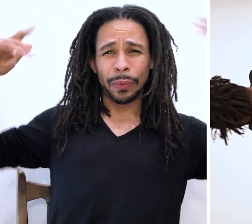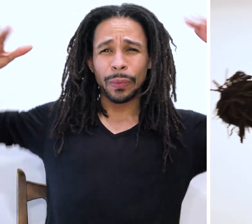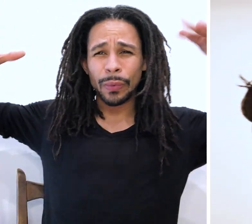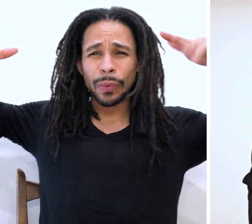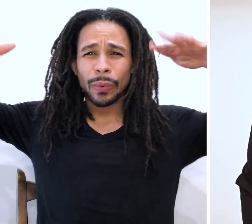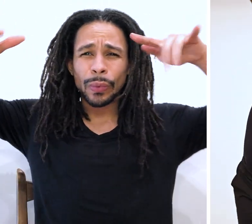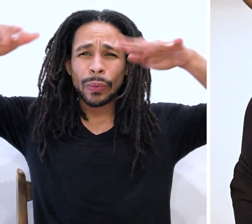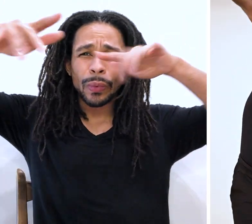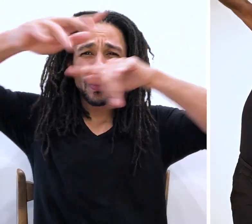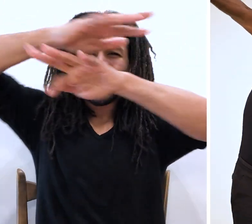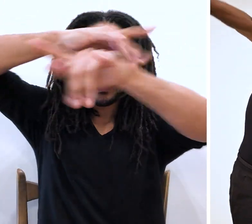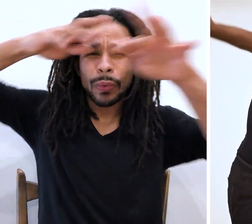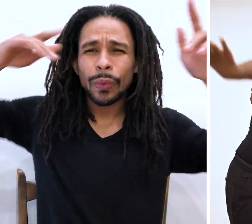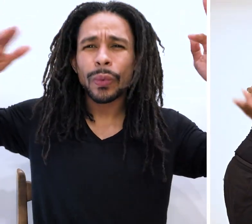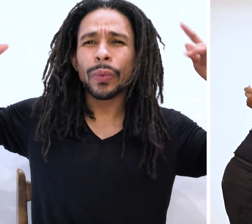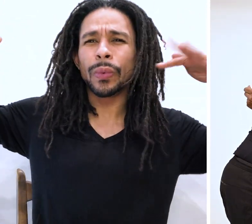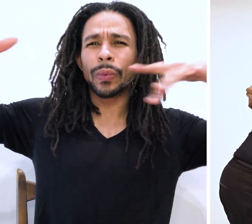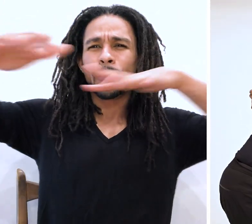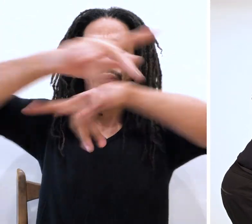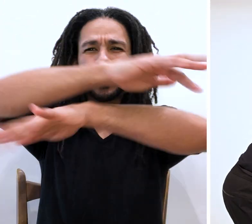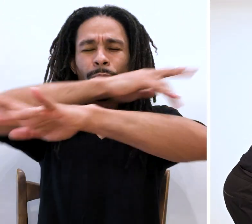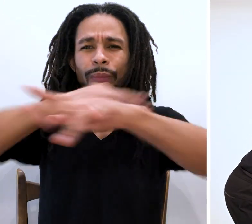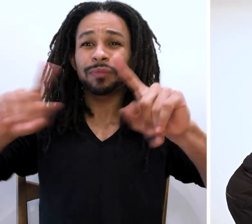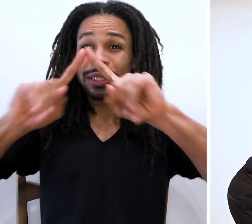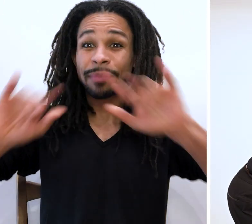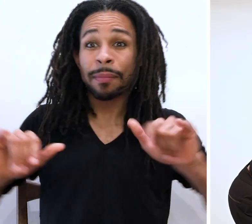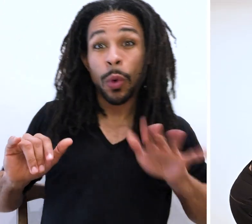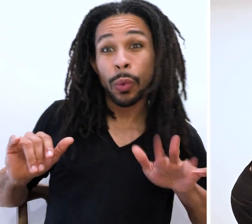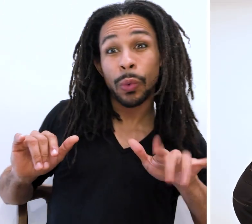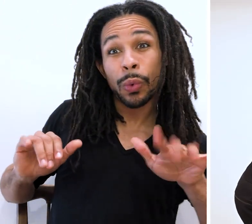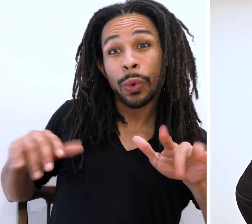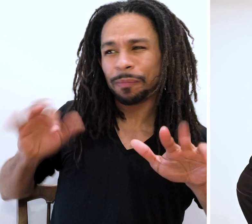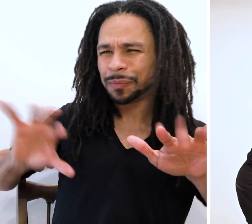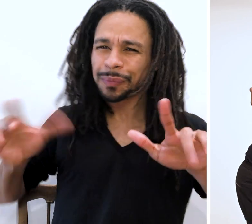statue and breeze, pillar and wing.